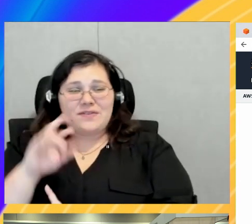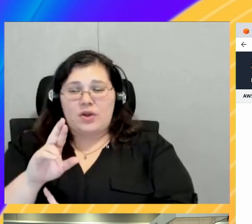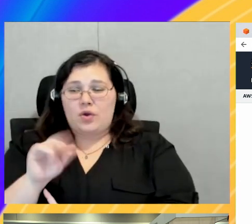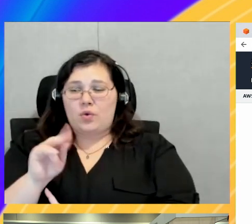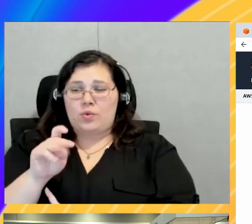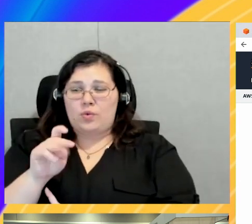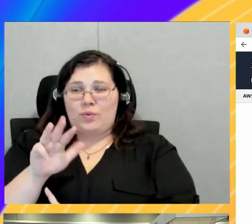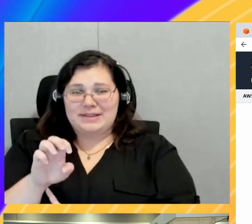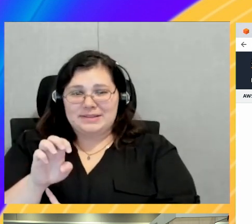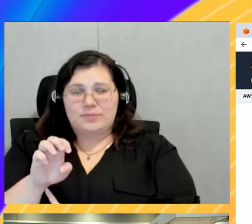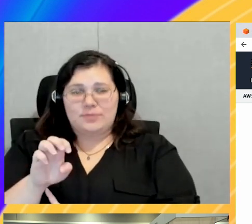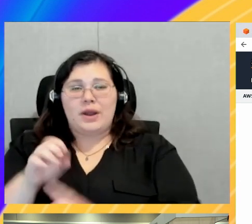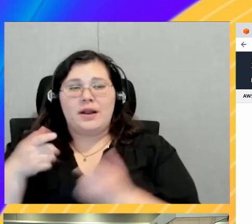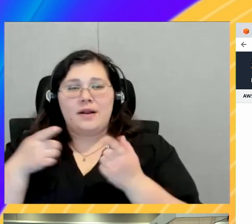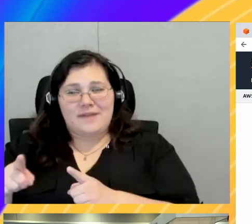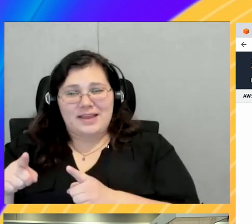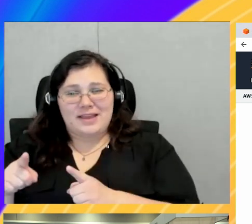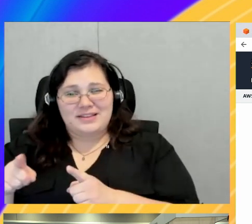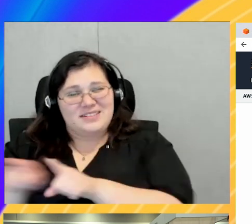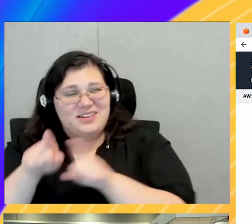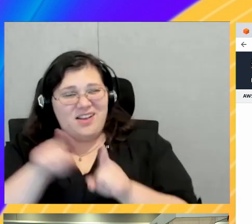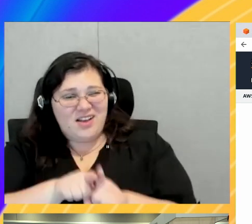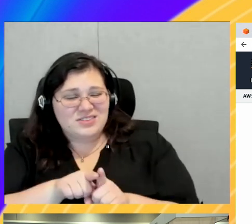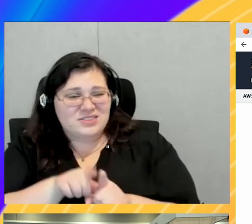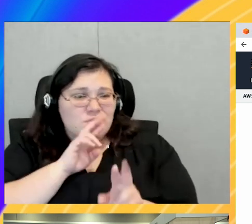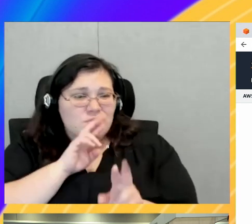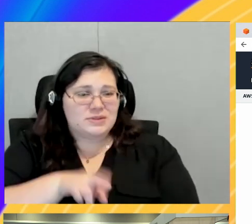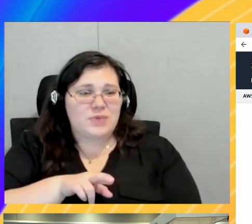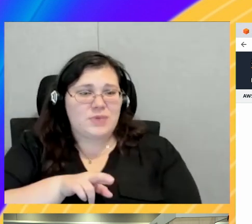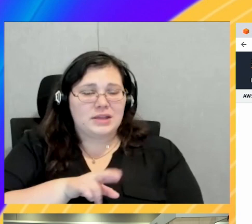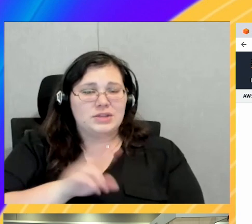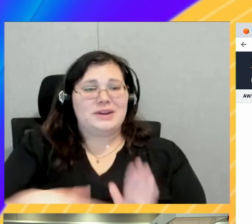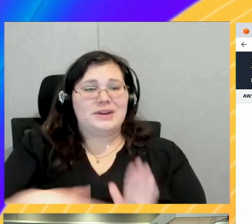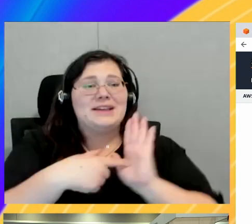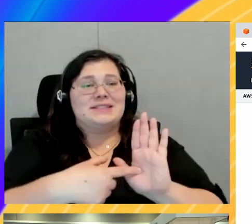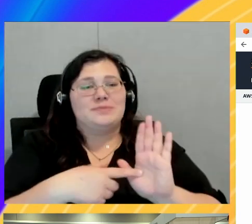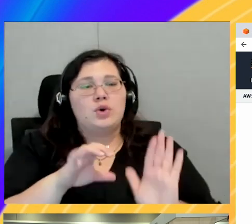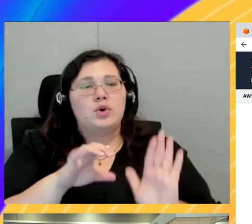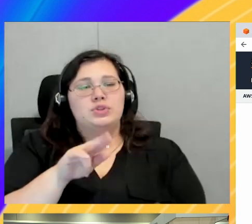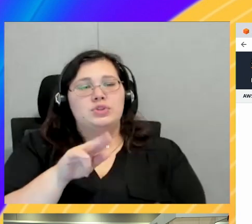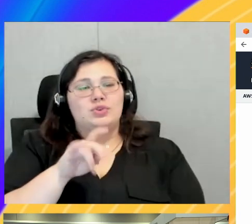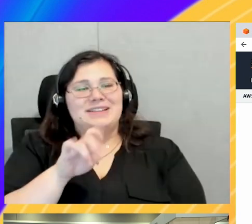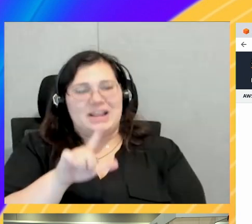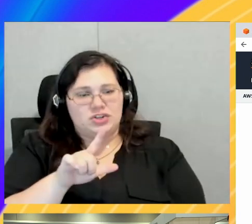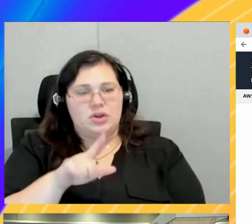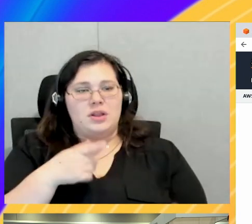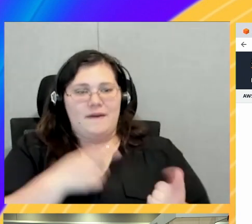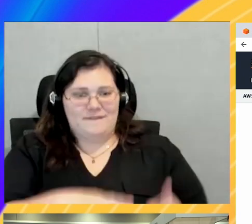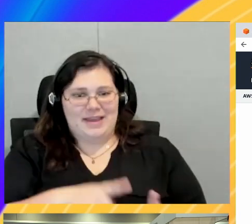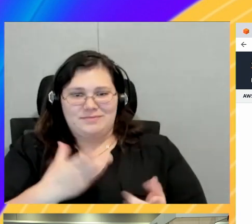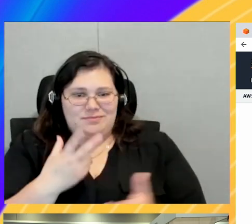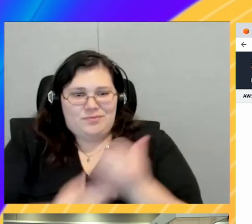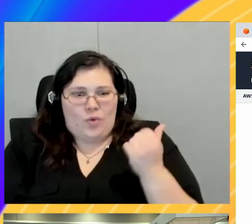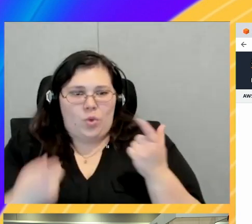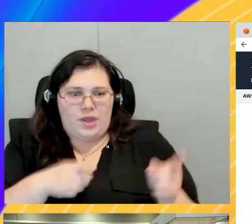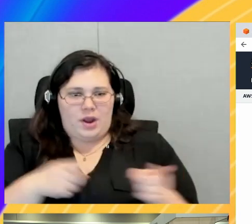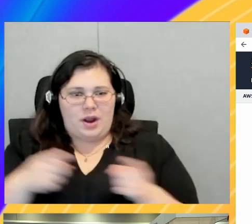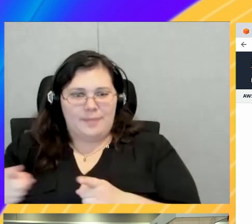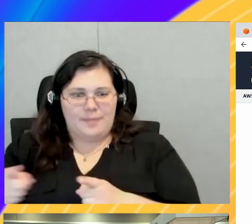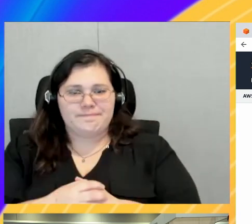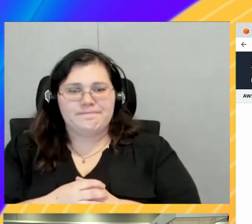also responding to a exposed credential event as well. Right. Yeah, and so when you're doing that, so this paper